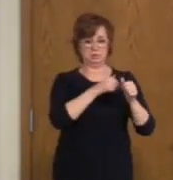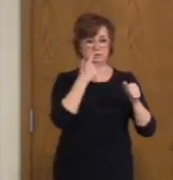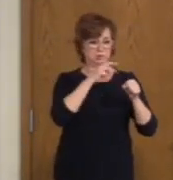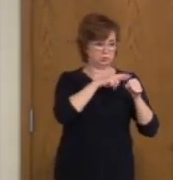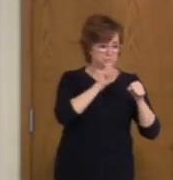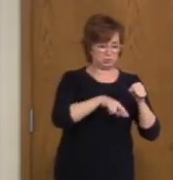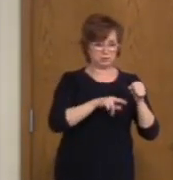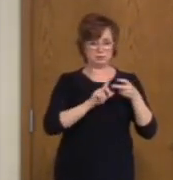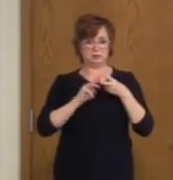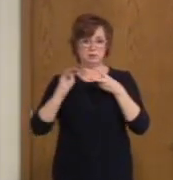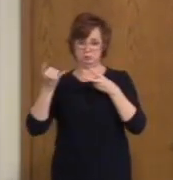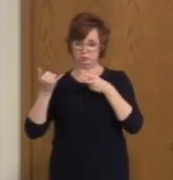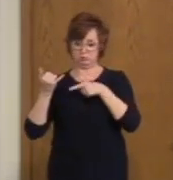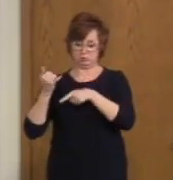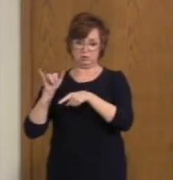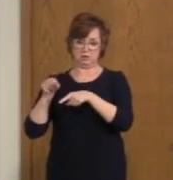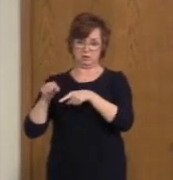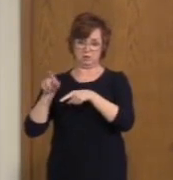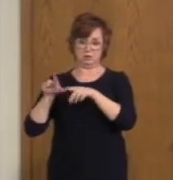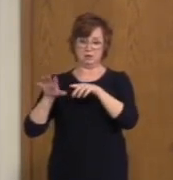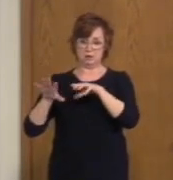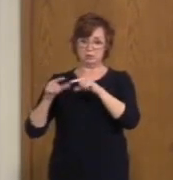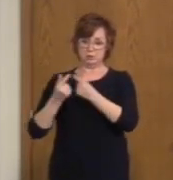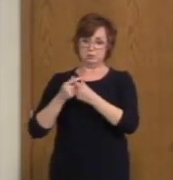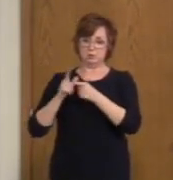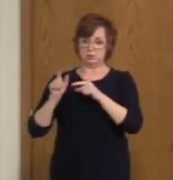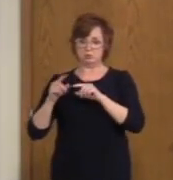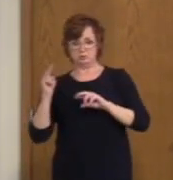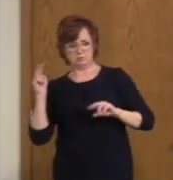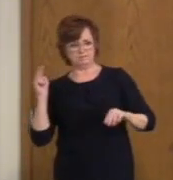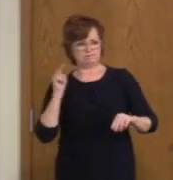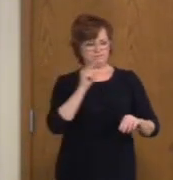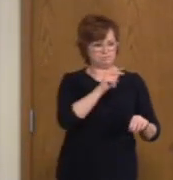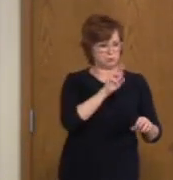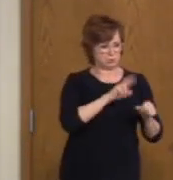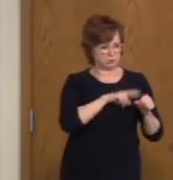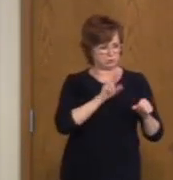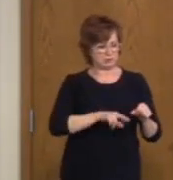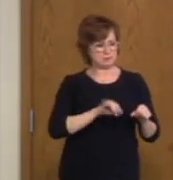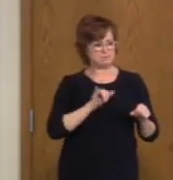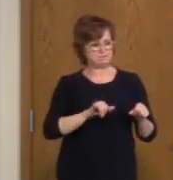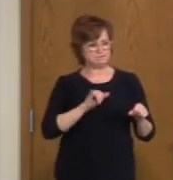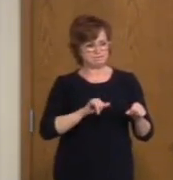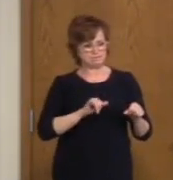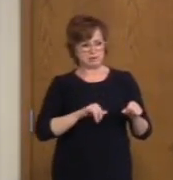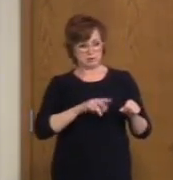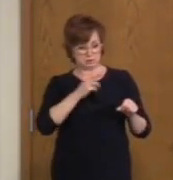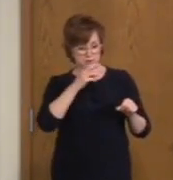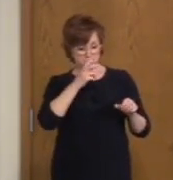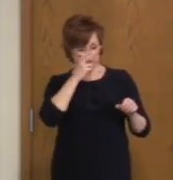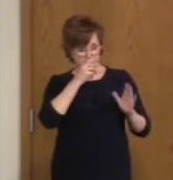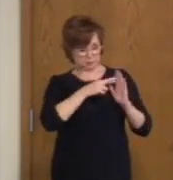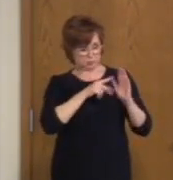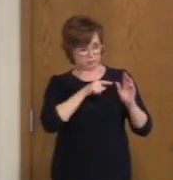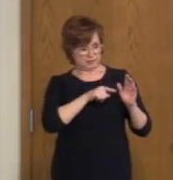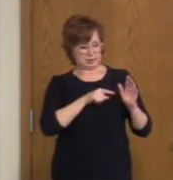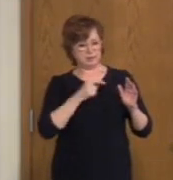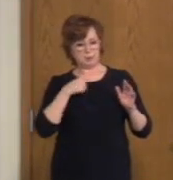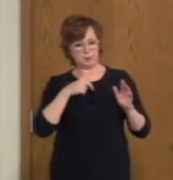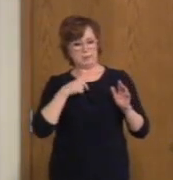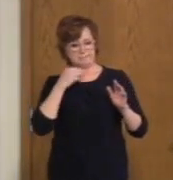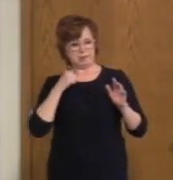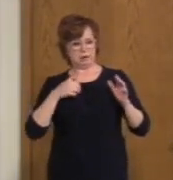People in Moose Jaw should really look at the Regina order and guidelines and try to emulate that.